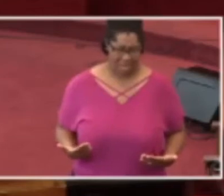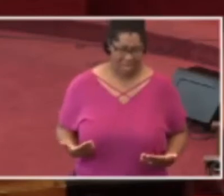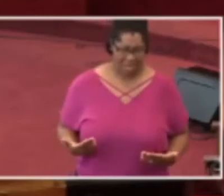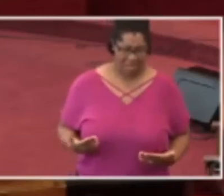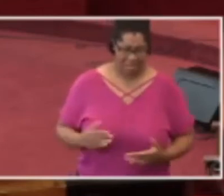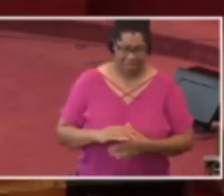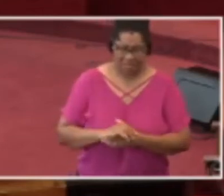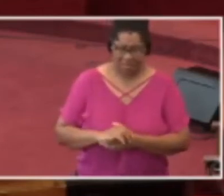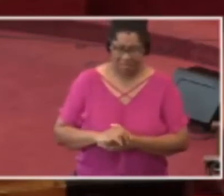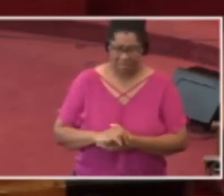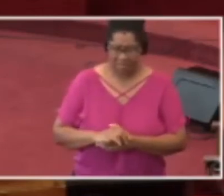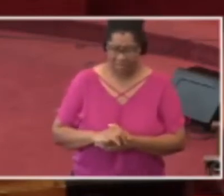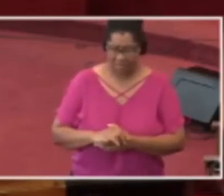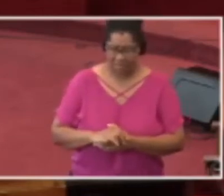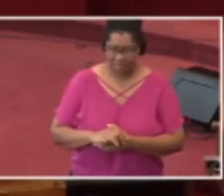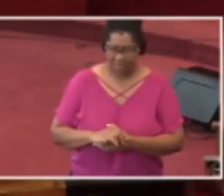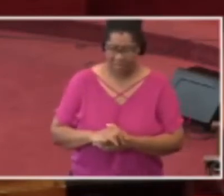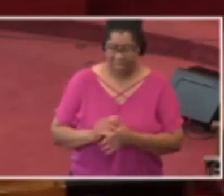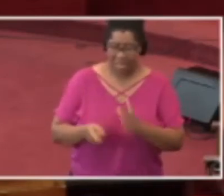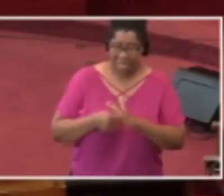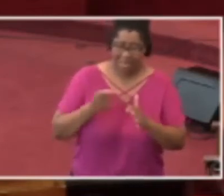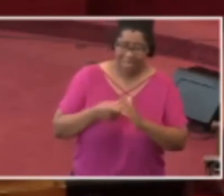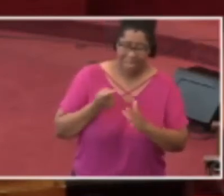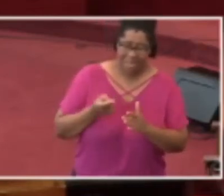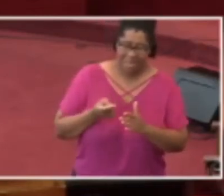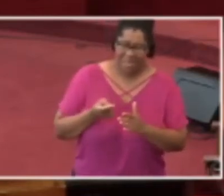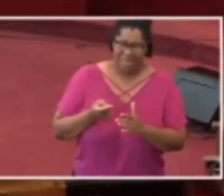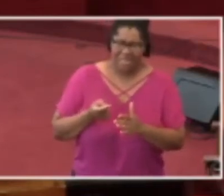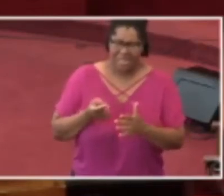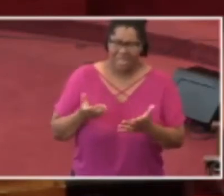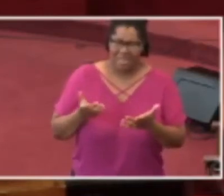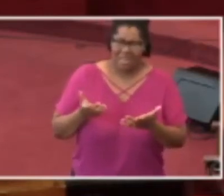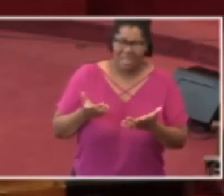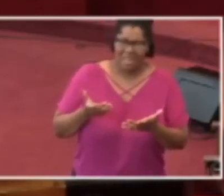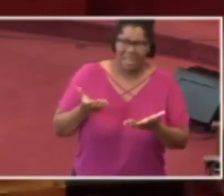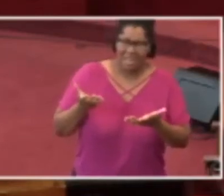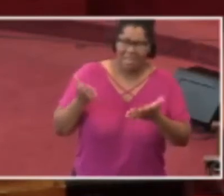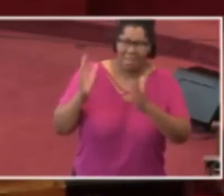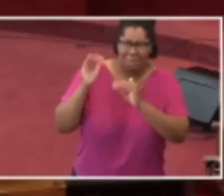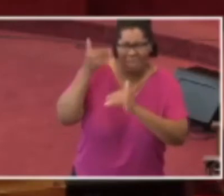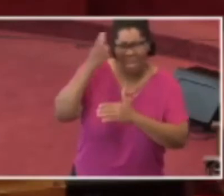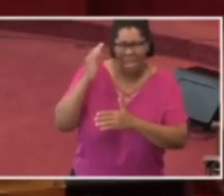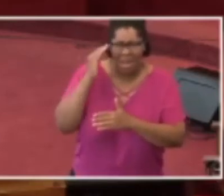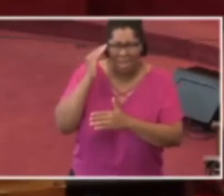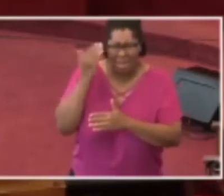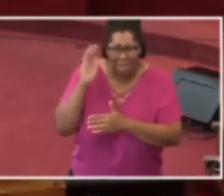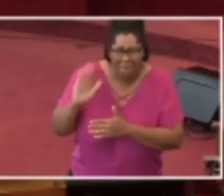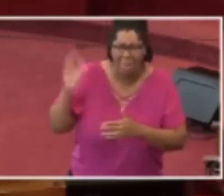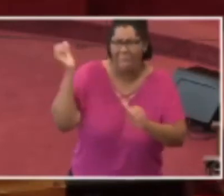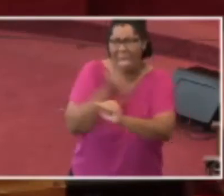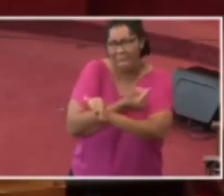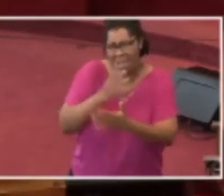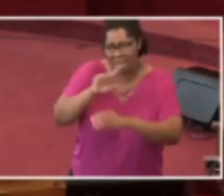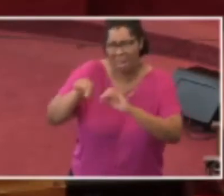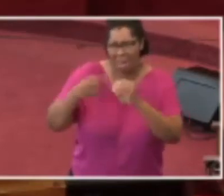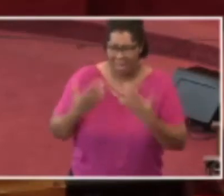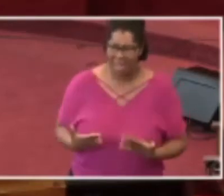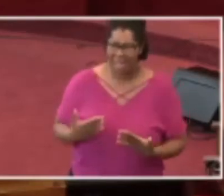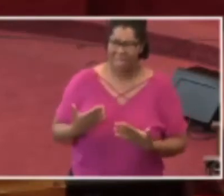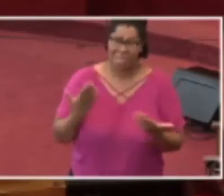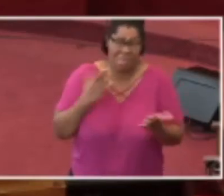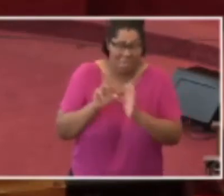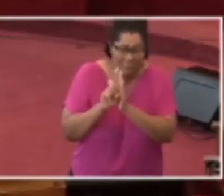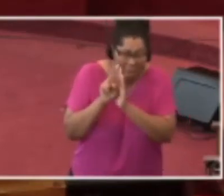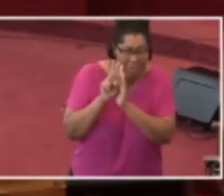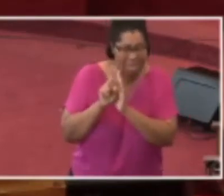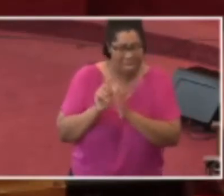blood of me that wishes he didn't know everything about me. if only for a second. It is the